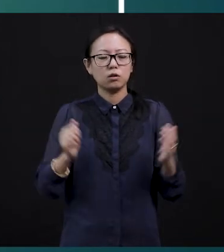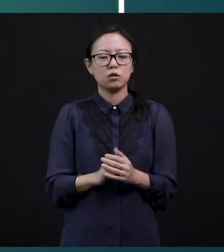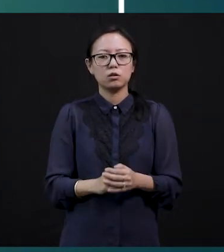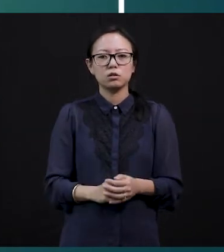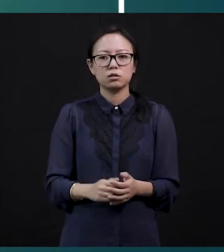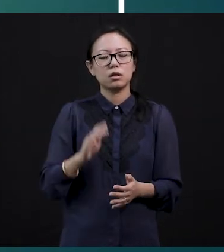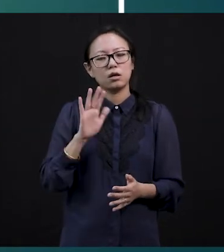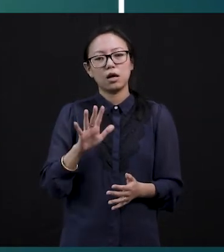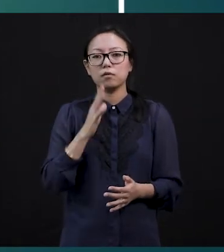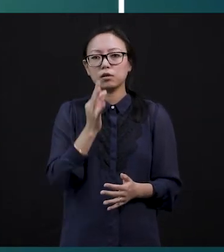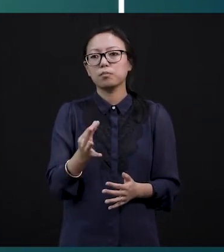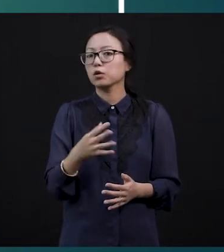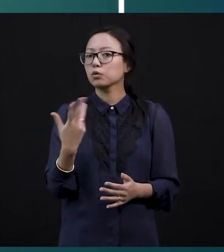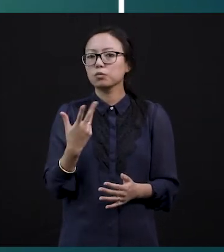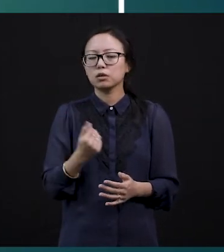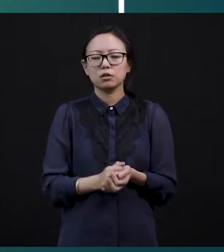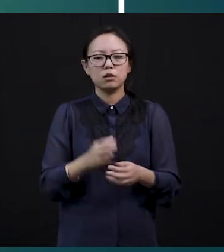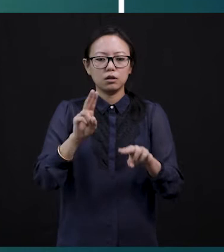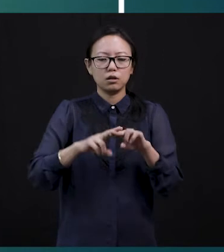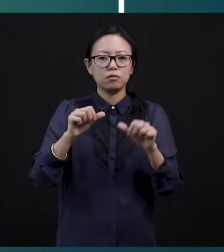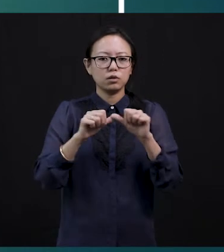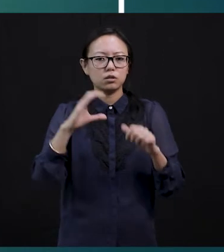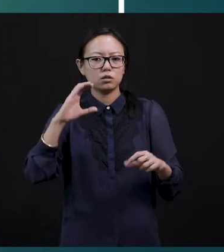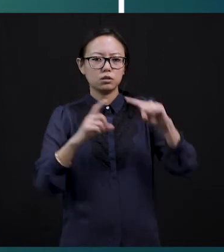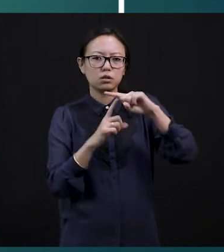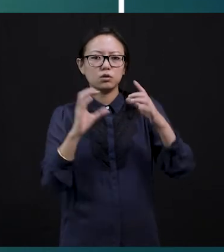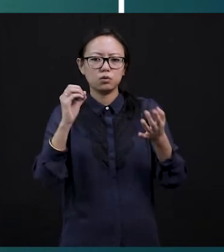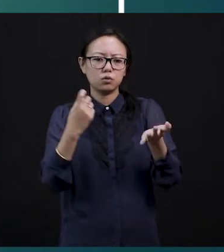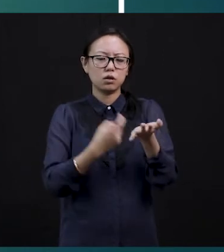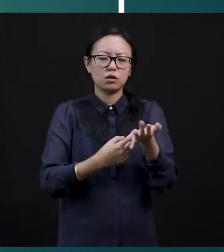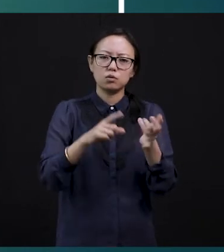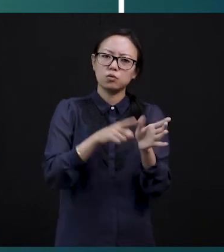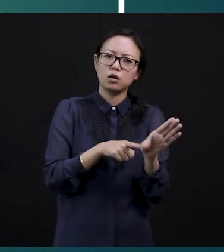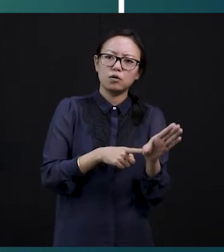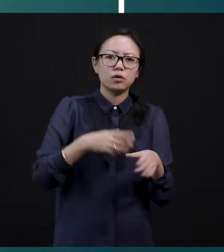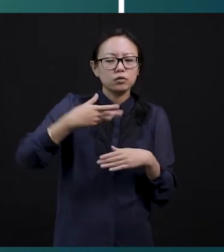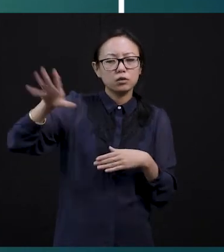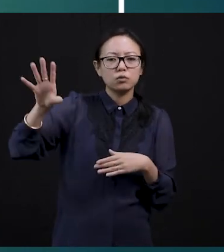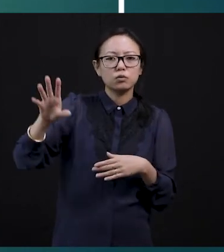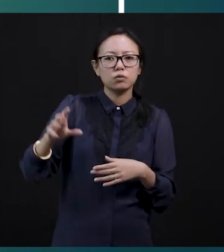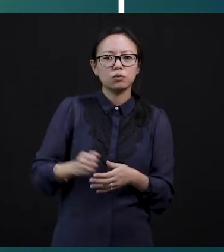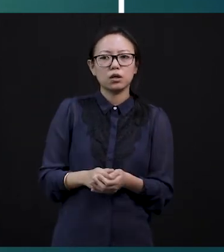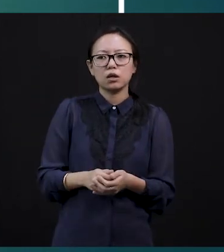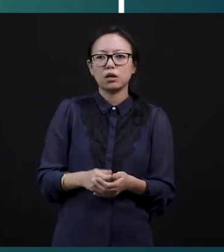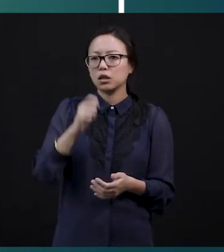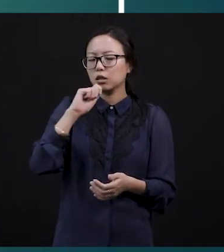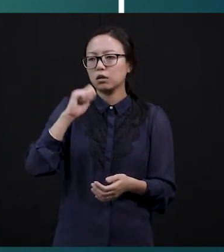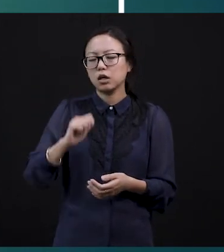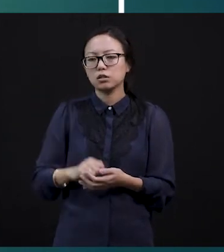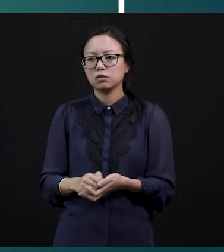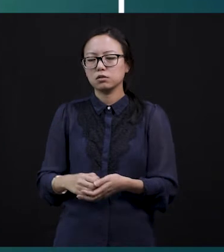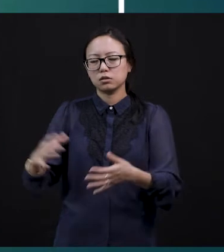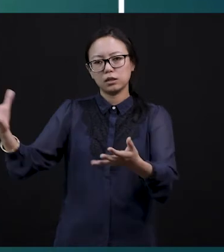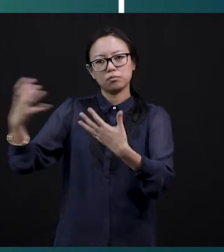his money has gone into buying those 100 packets. His money has also gone in investing in the